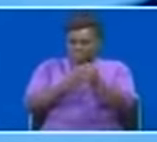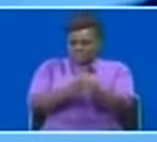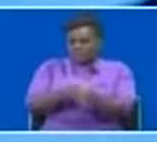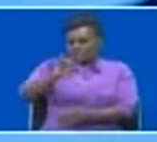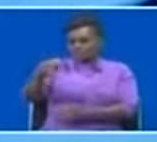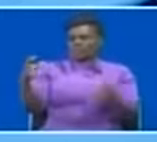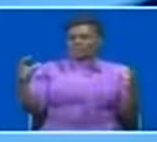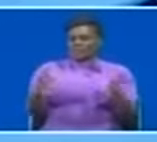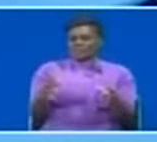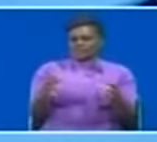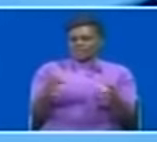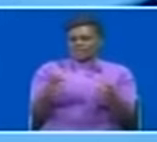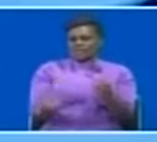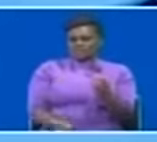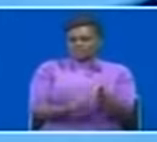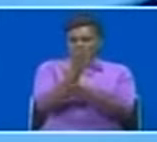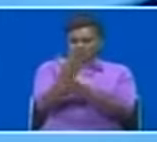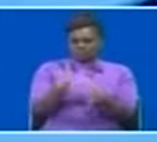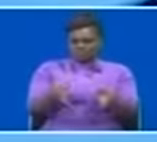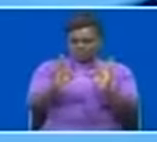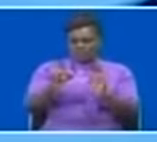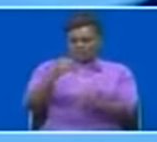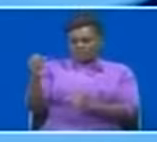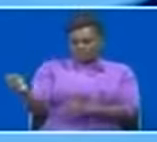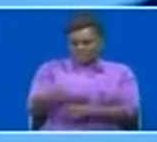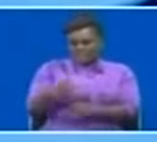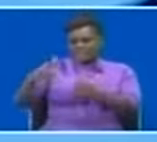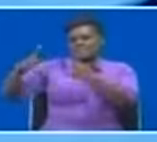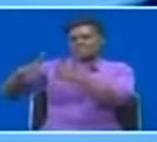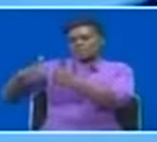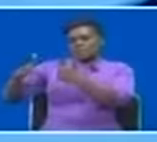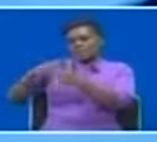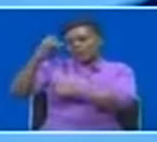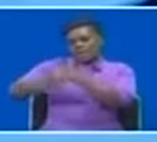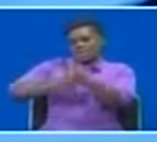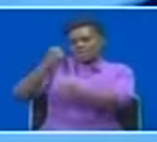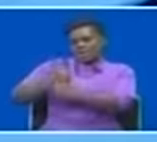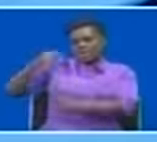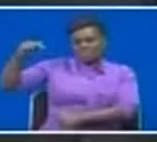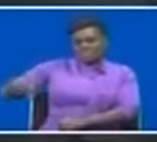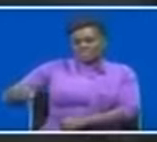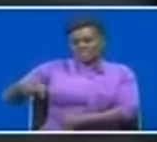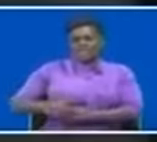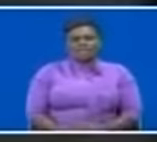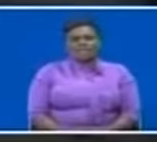Jubilee Party will be rolled out nationally in September this year, as Duncan Haimba reports.